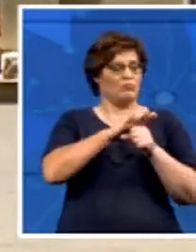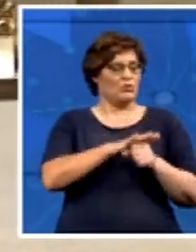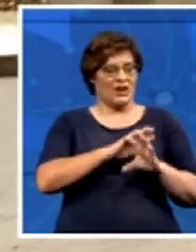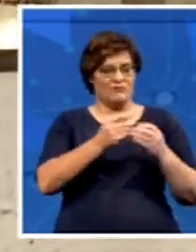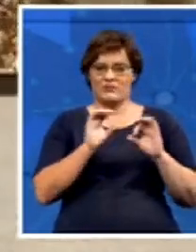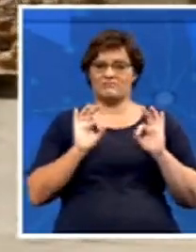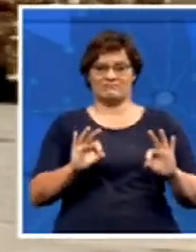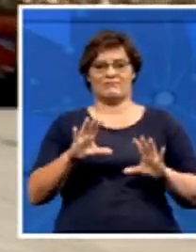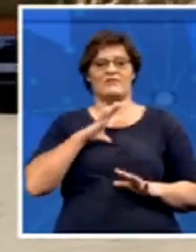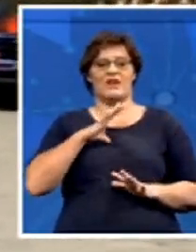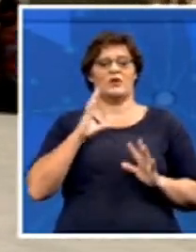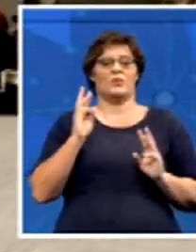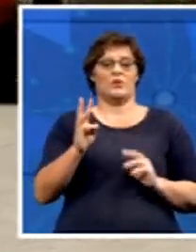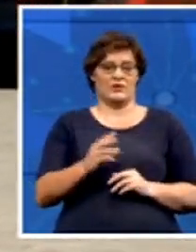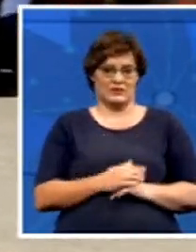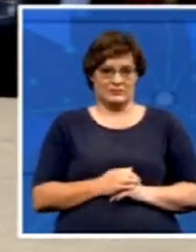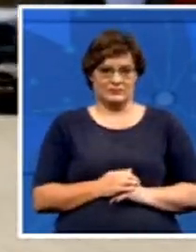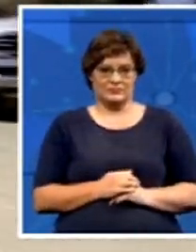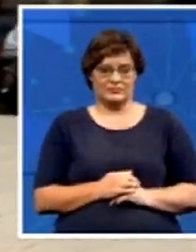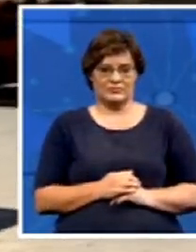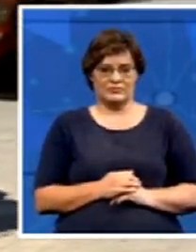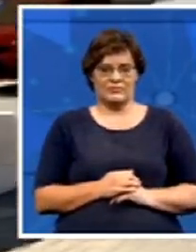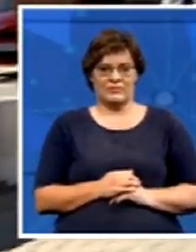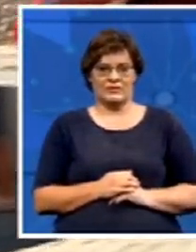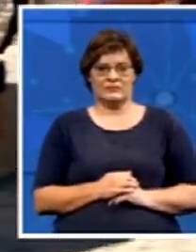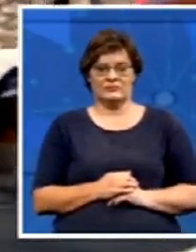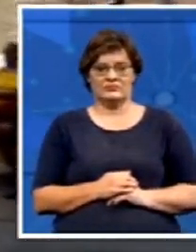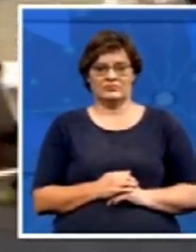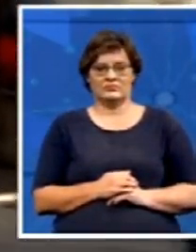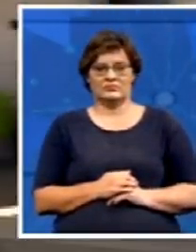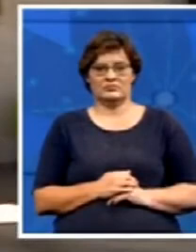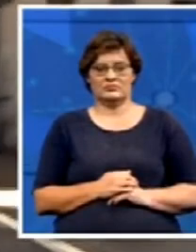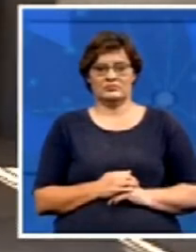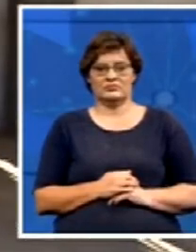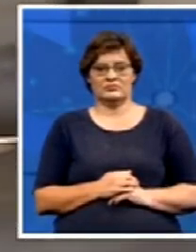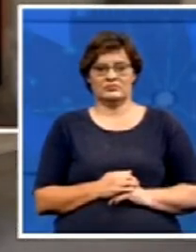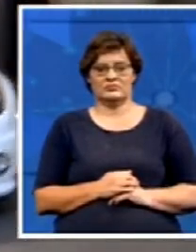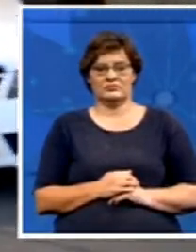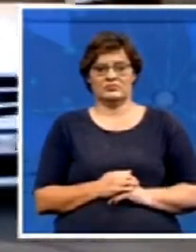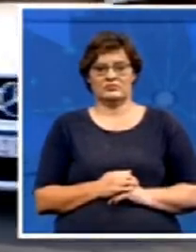flowing with the same the way that it usually does. Let me